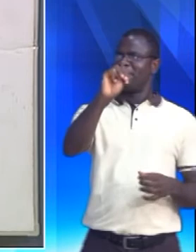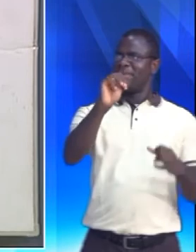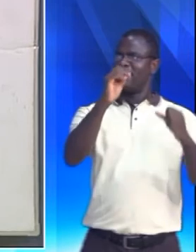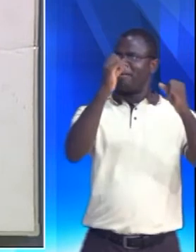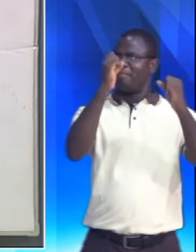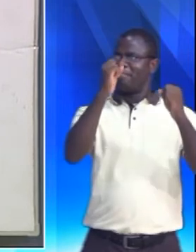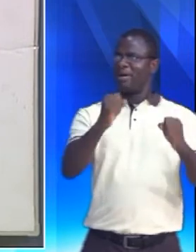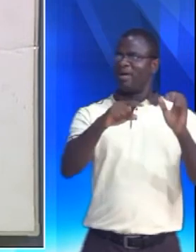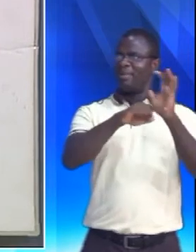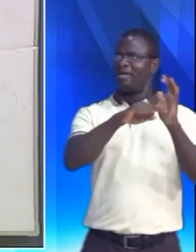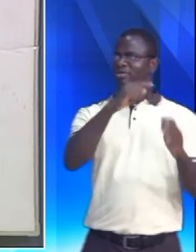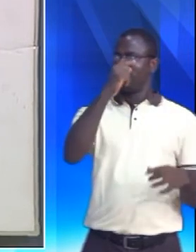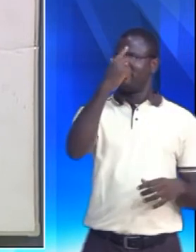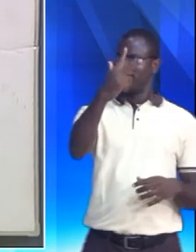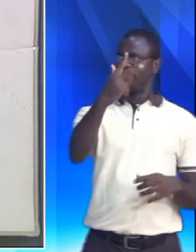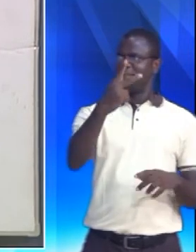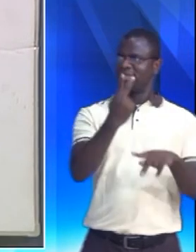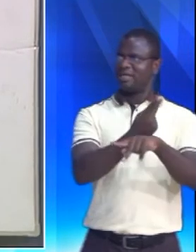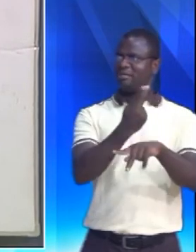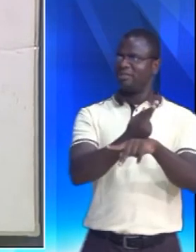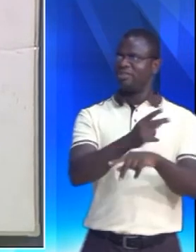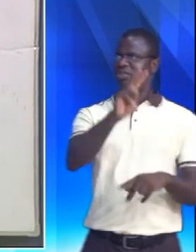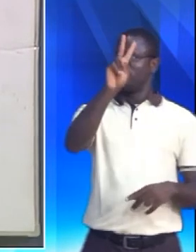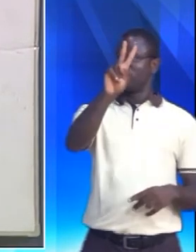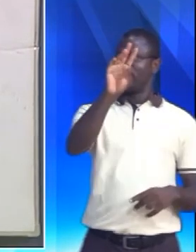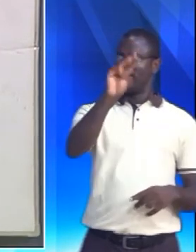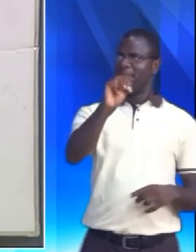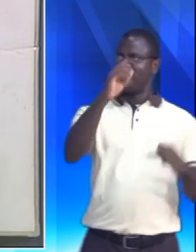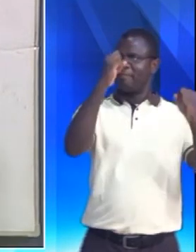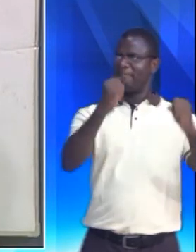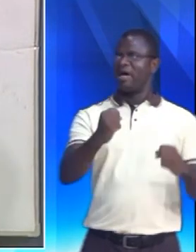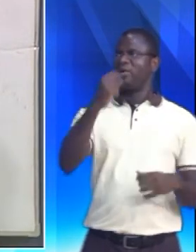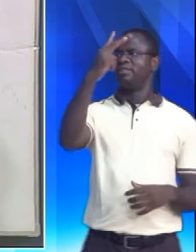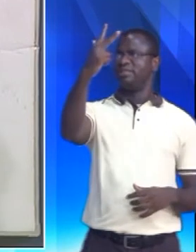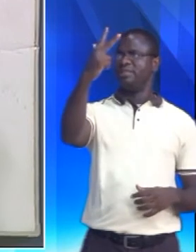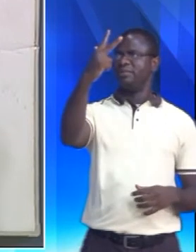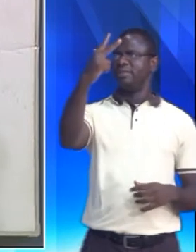2m raised to the power of 7. In this case,